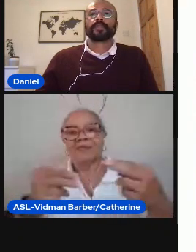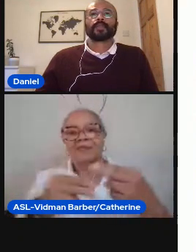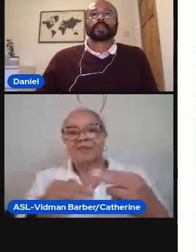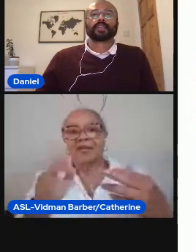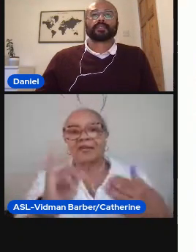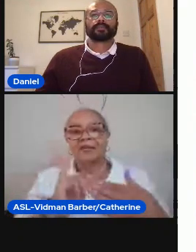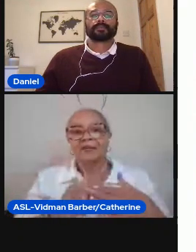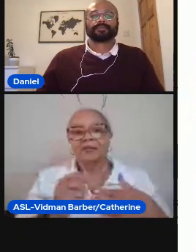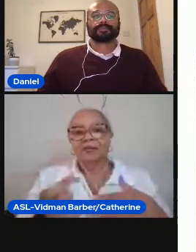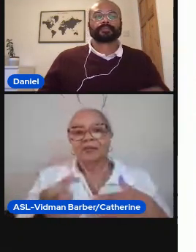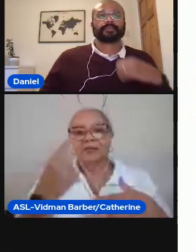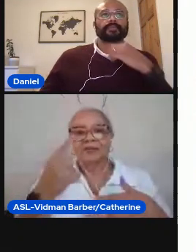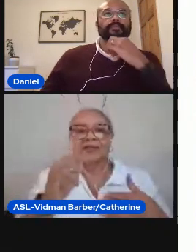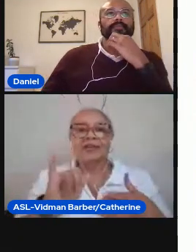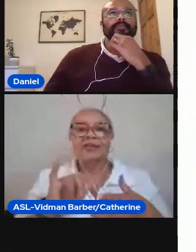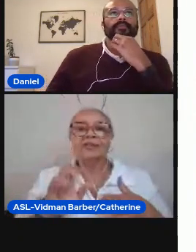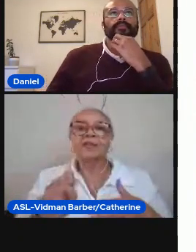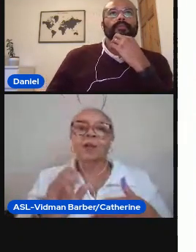collaborators. Thank you.